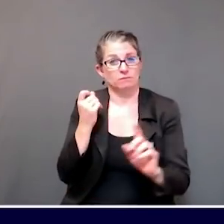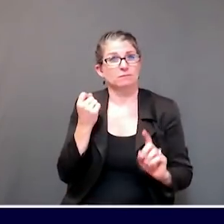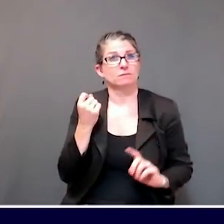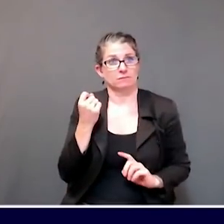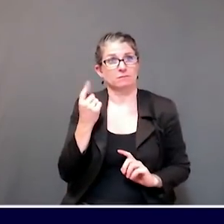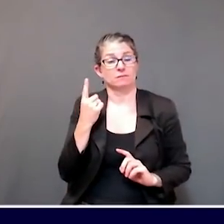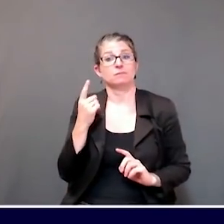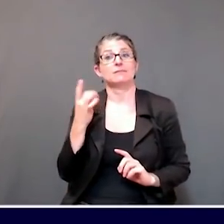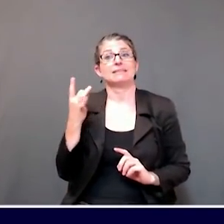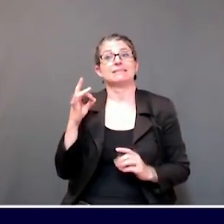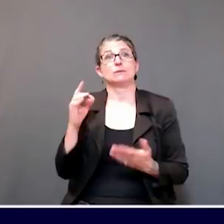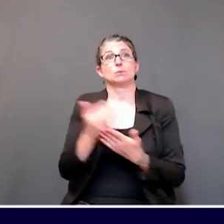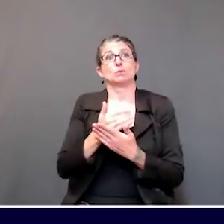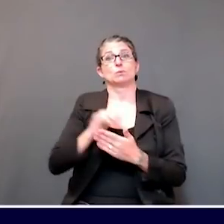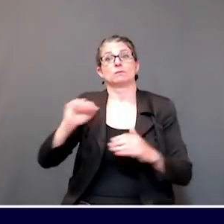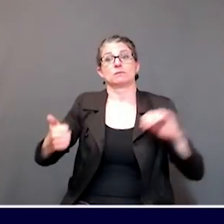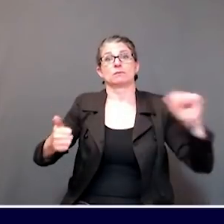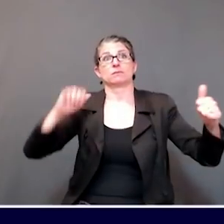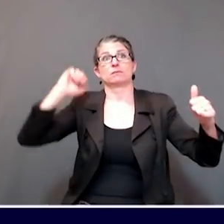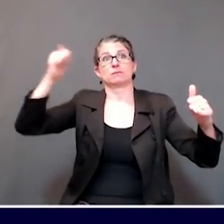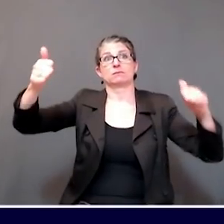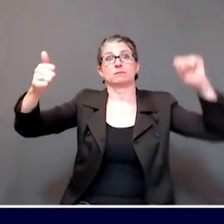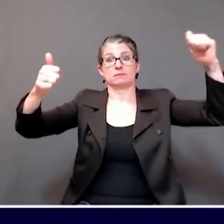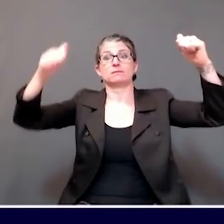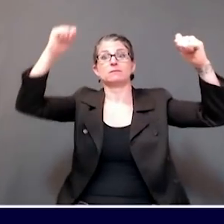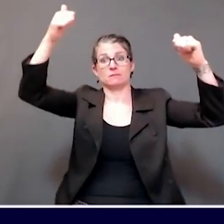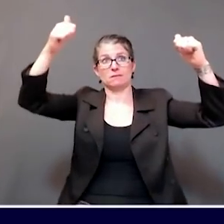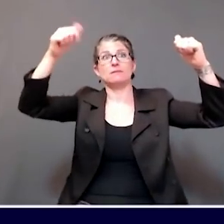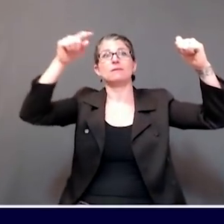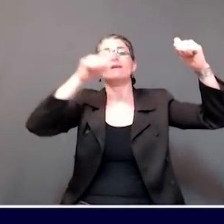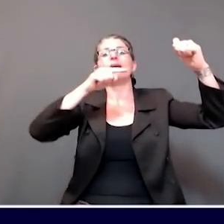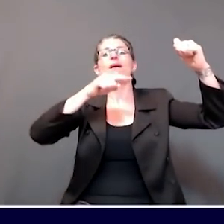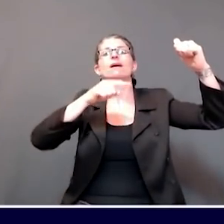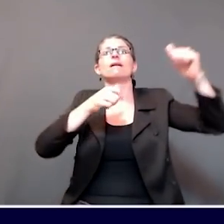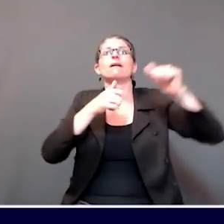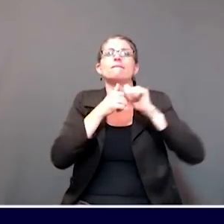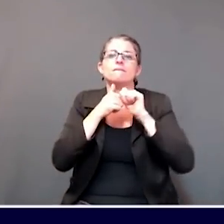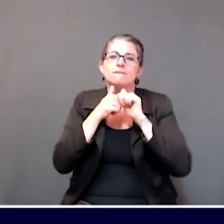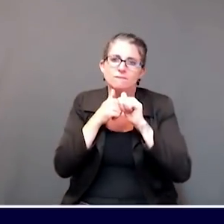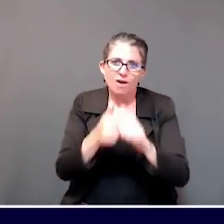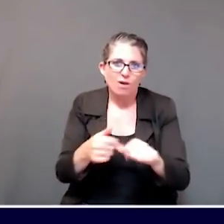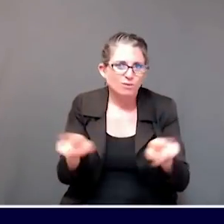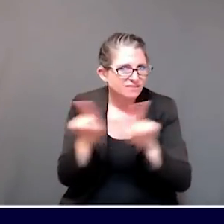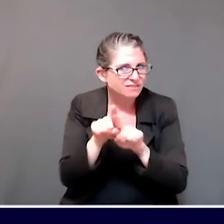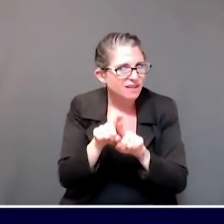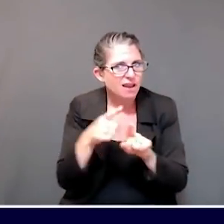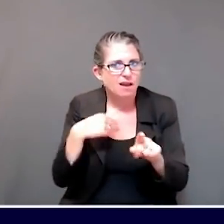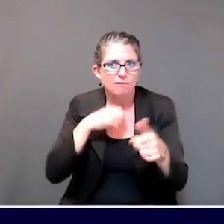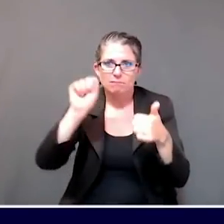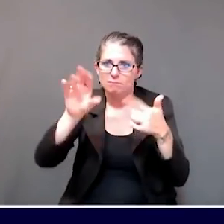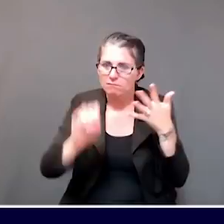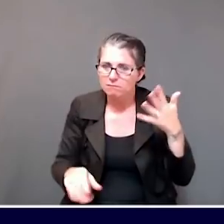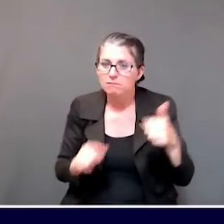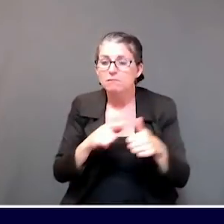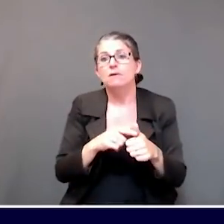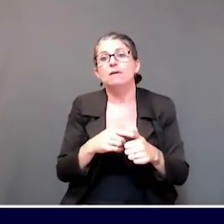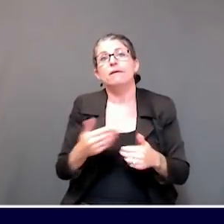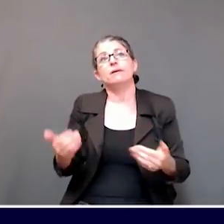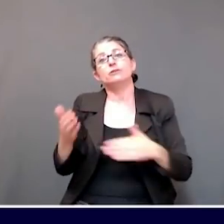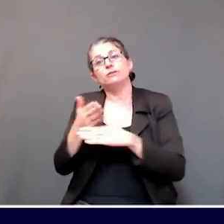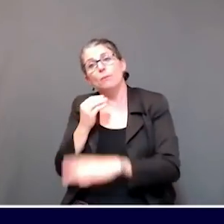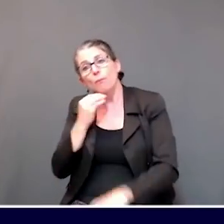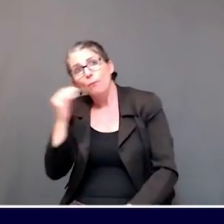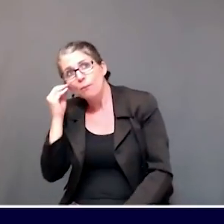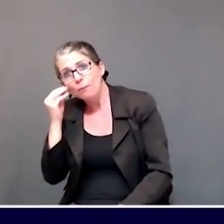being people who are symptomatic or close contact. Two being people with elevated risk with or without symptoms. And then third, as we get into the